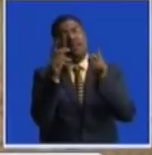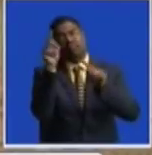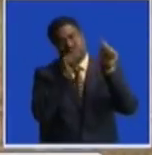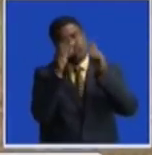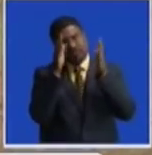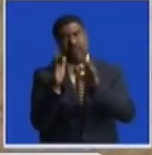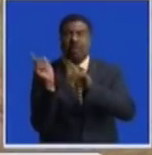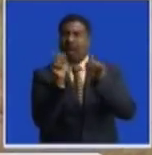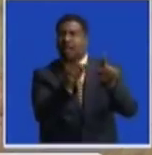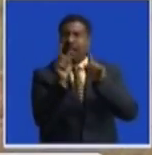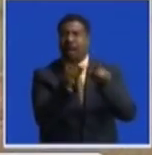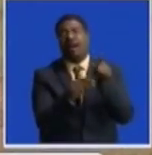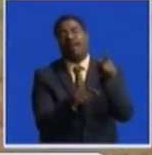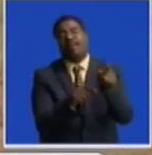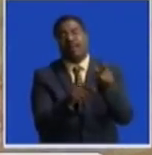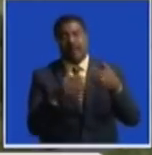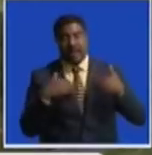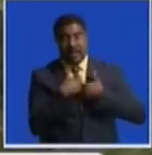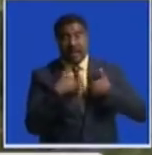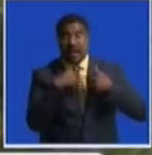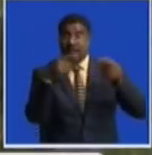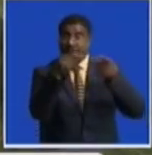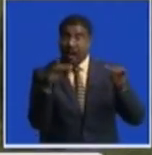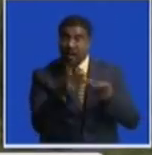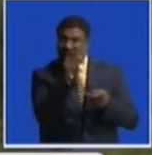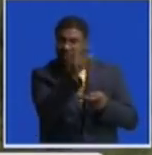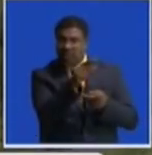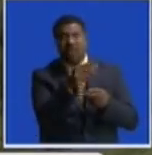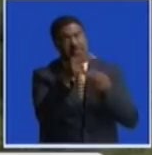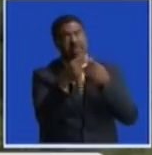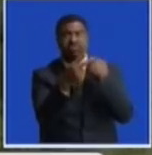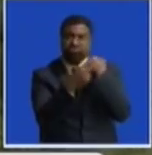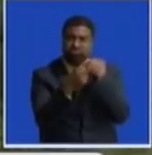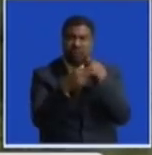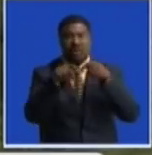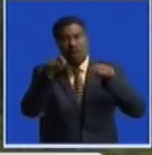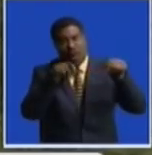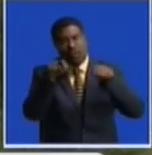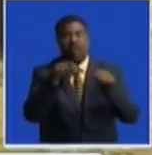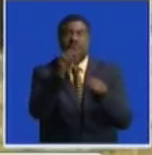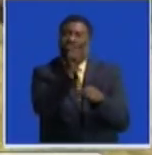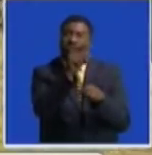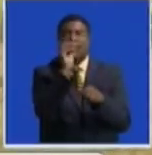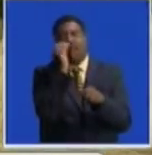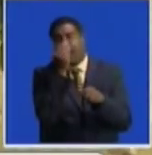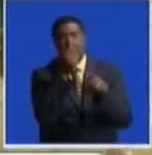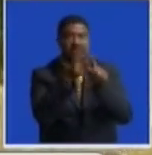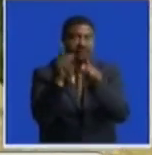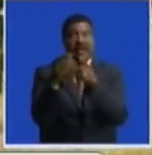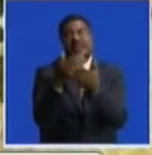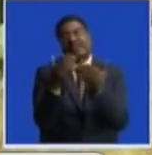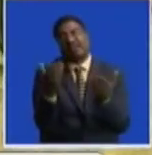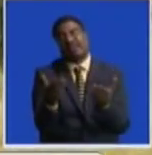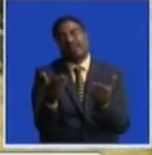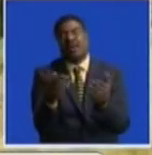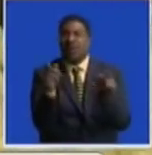national parks are known not only as a major contributor in preservation and conservation of important fauna and flora, but helps boost national and